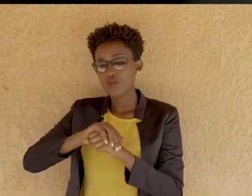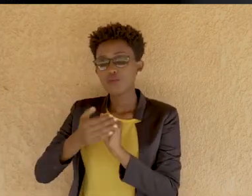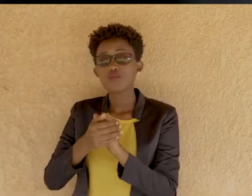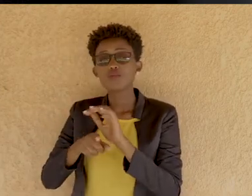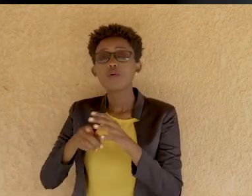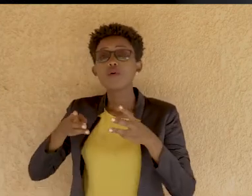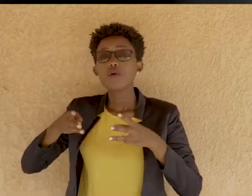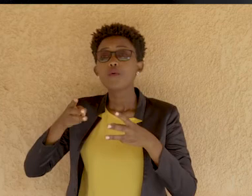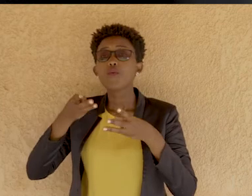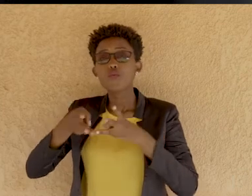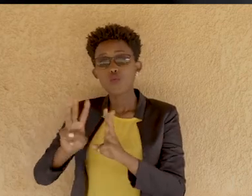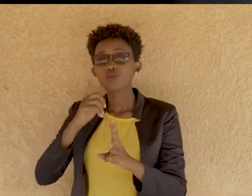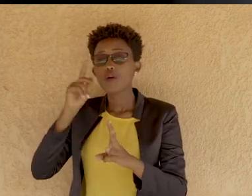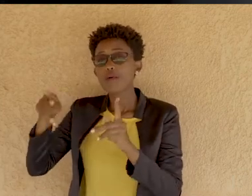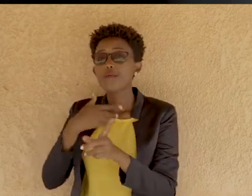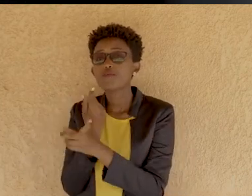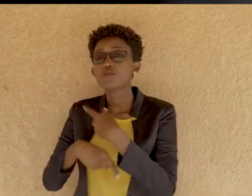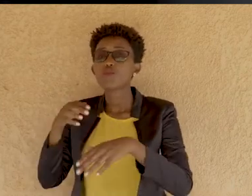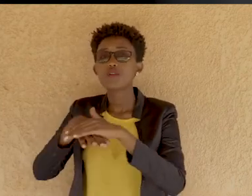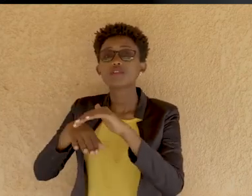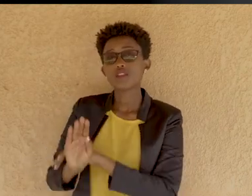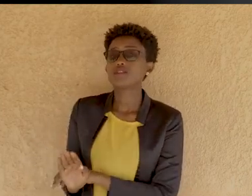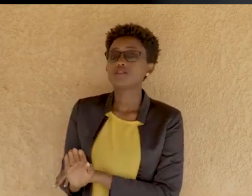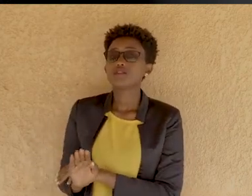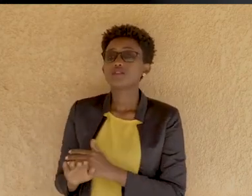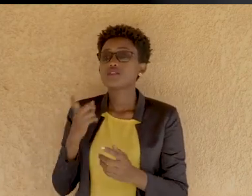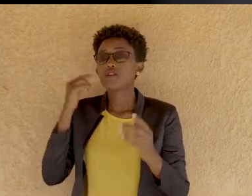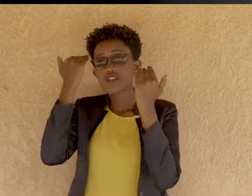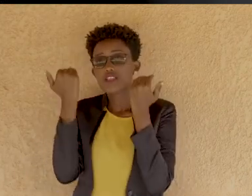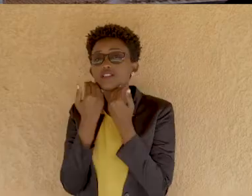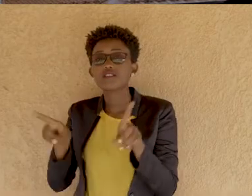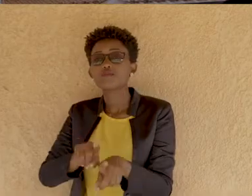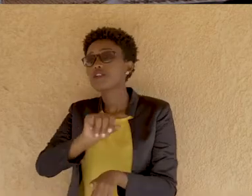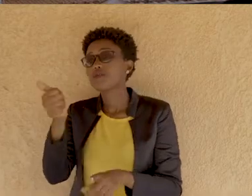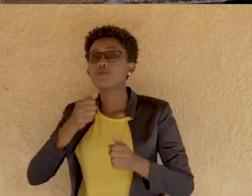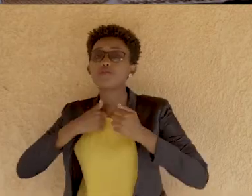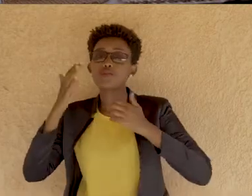legal environment for them to be able to access justice like anyone in London.